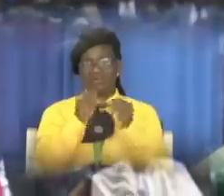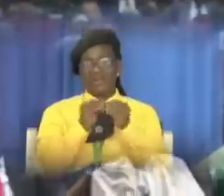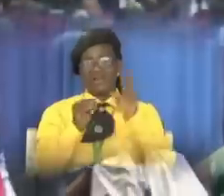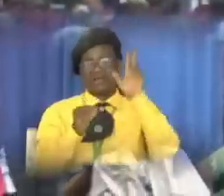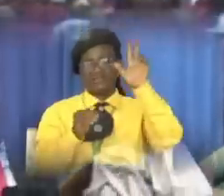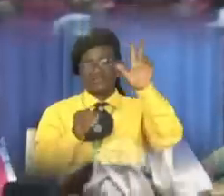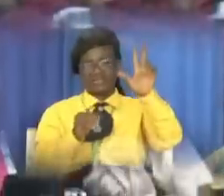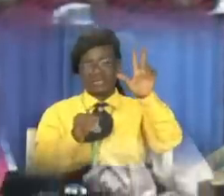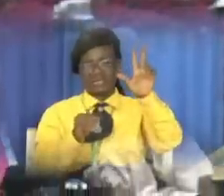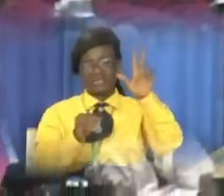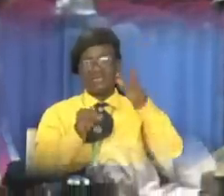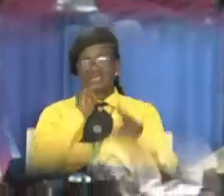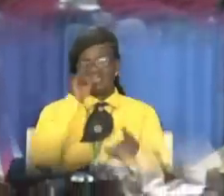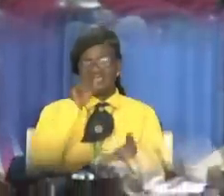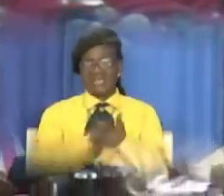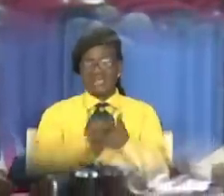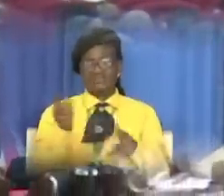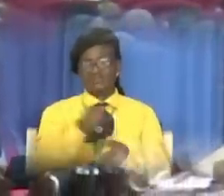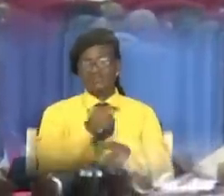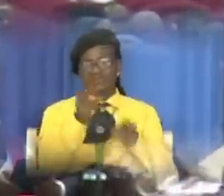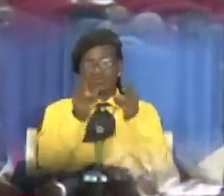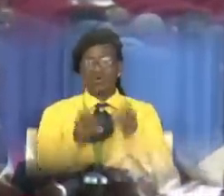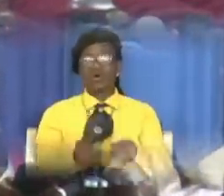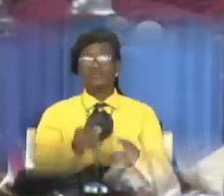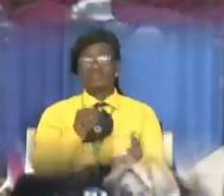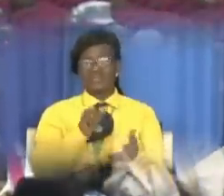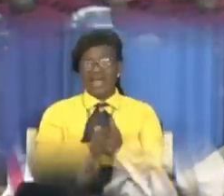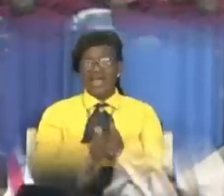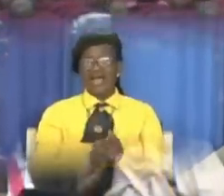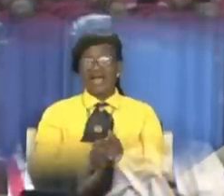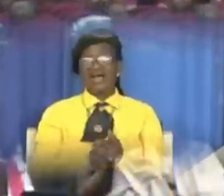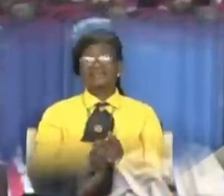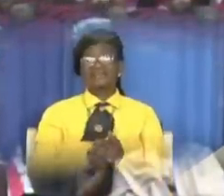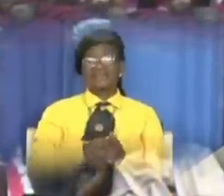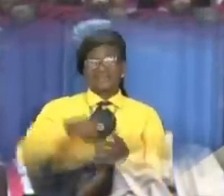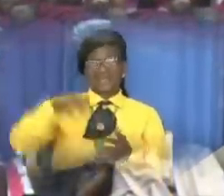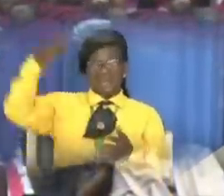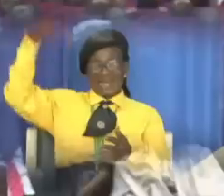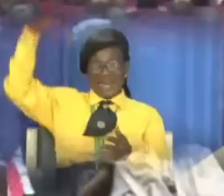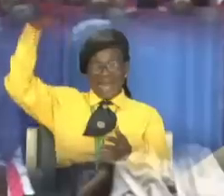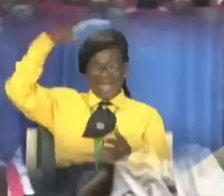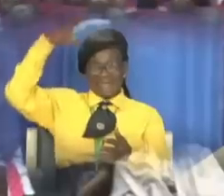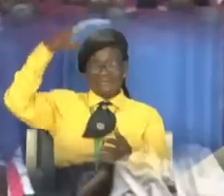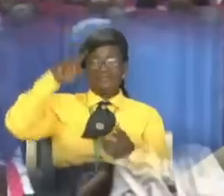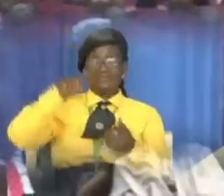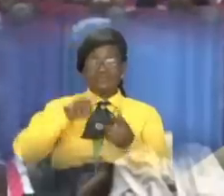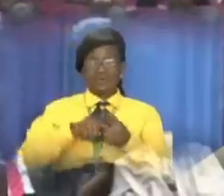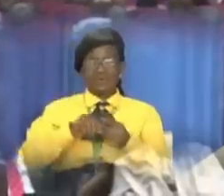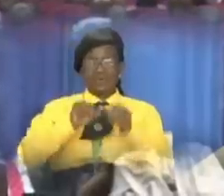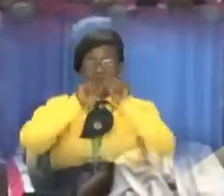to shine on your blind spot.